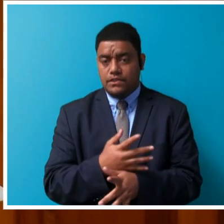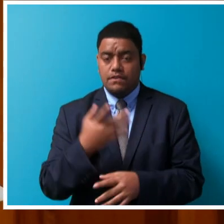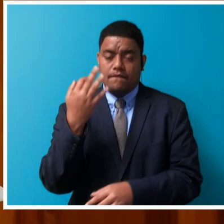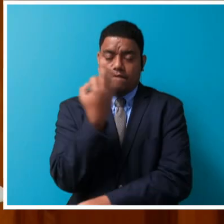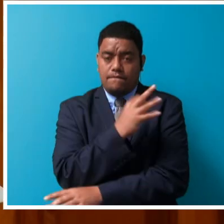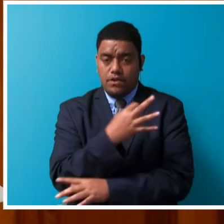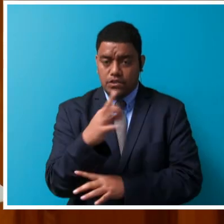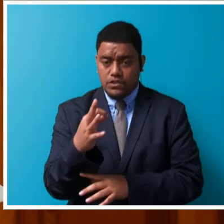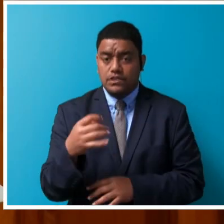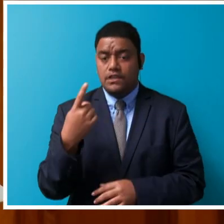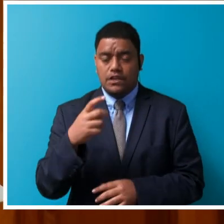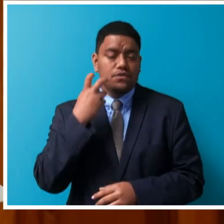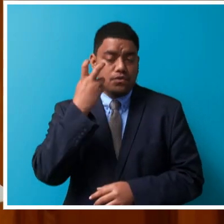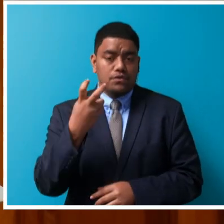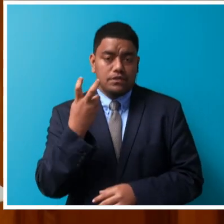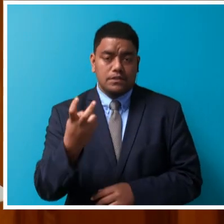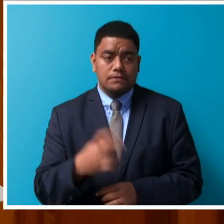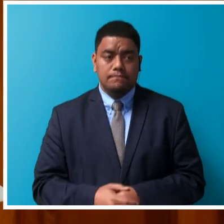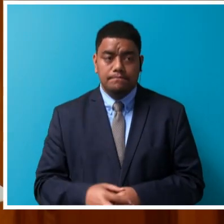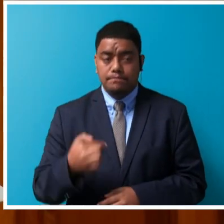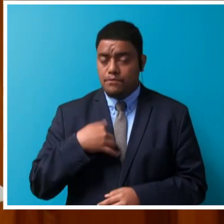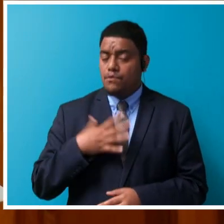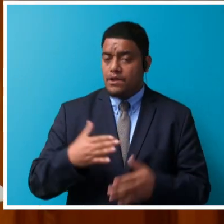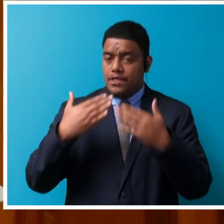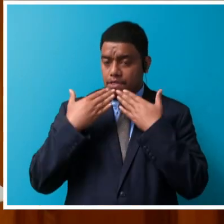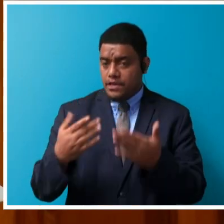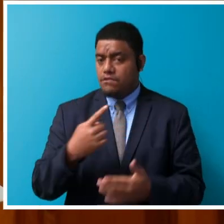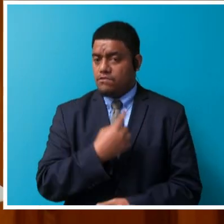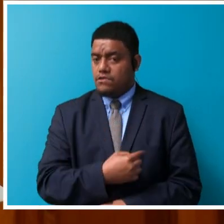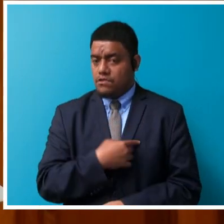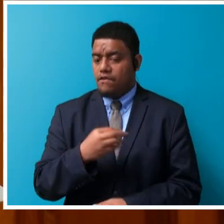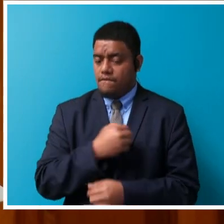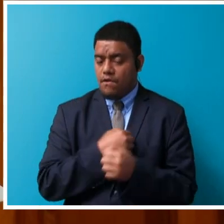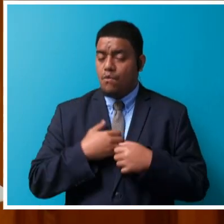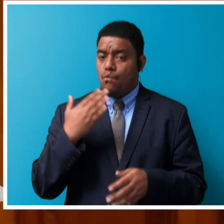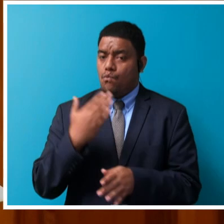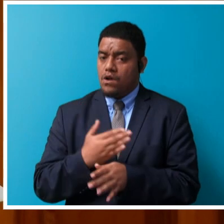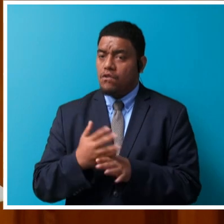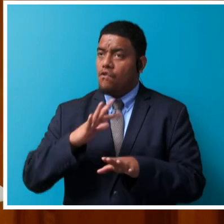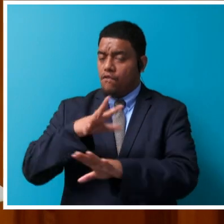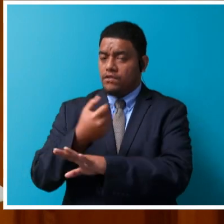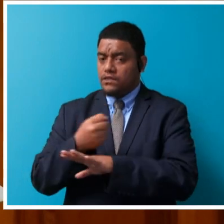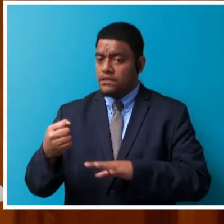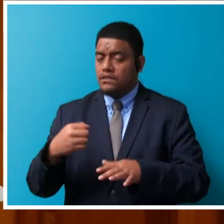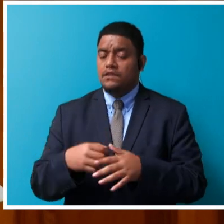forestry, and indeed in tourism. I acknowledge the dedication of our diplomats, locally engaged staff,